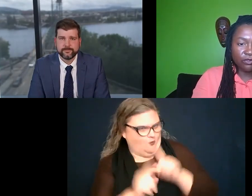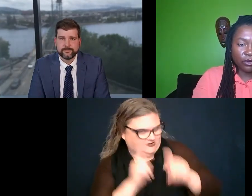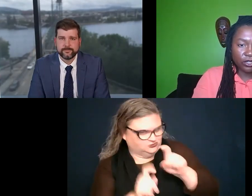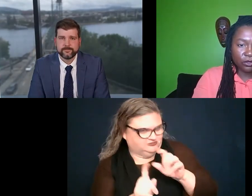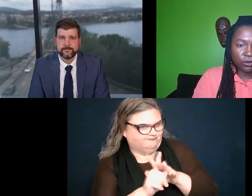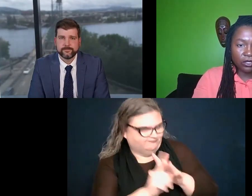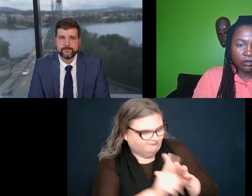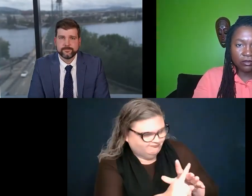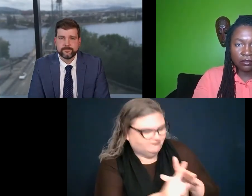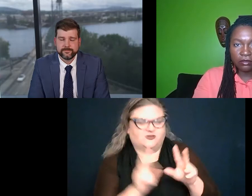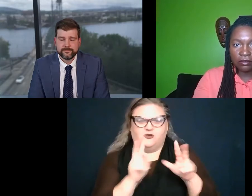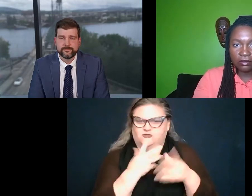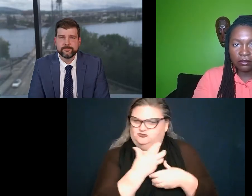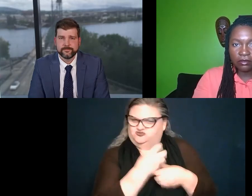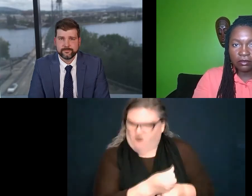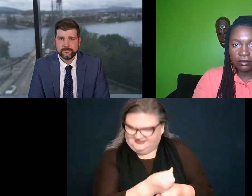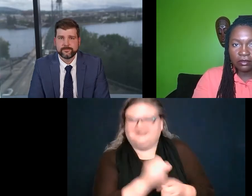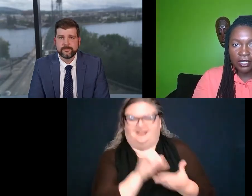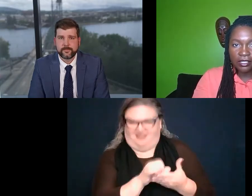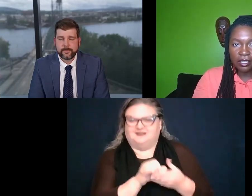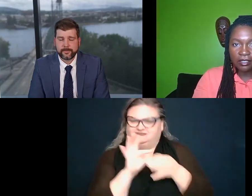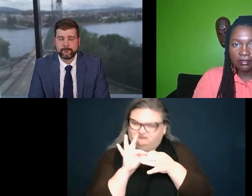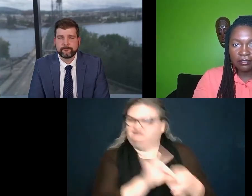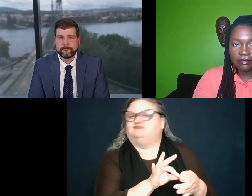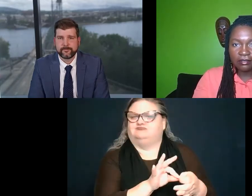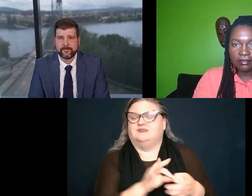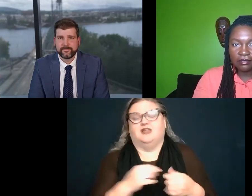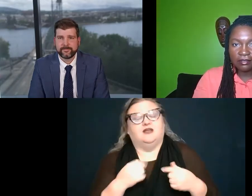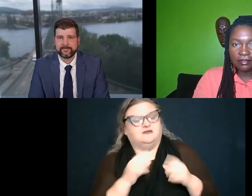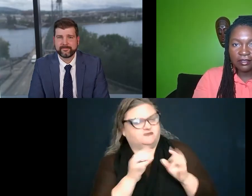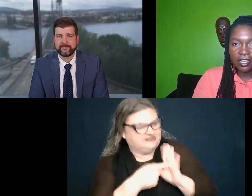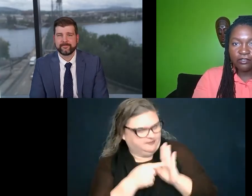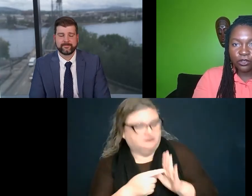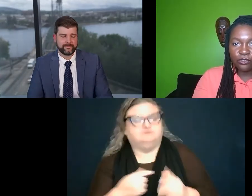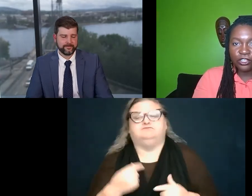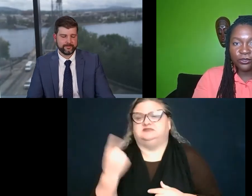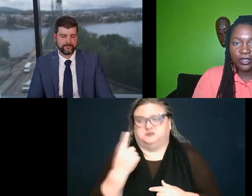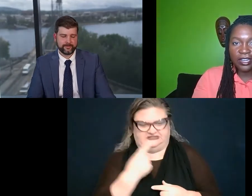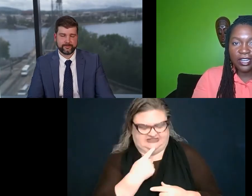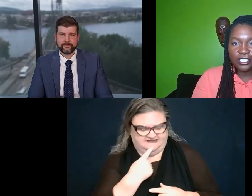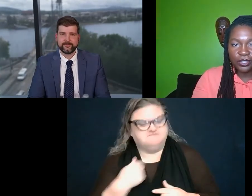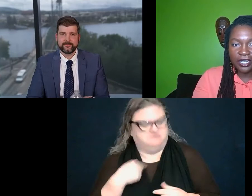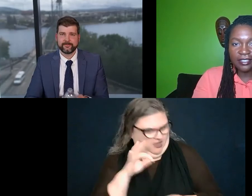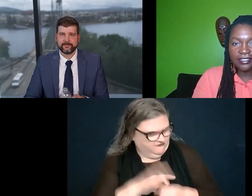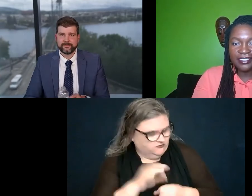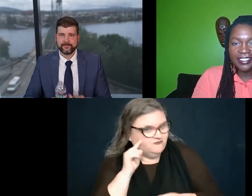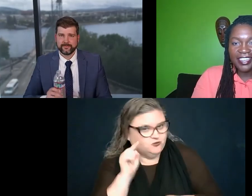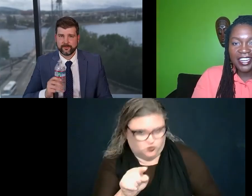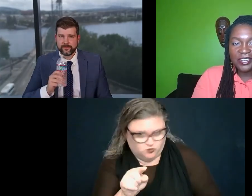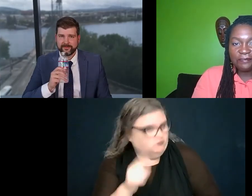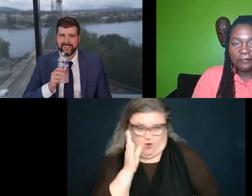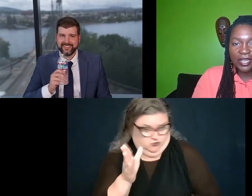I voted for you. Let's see. I voted for you, I do it